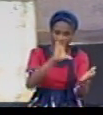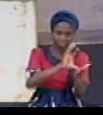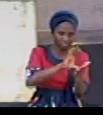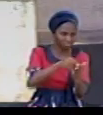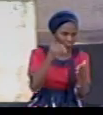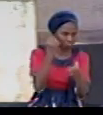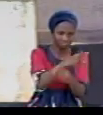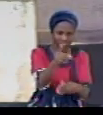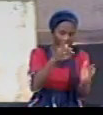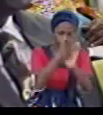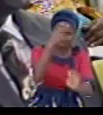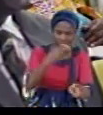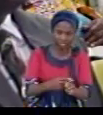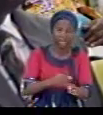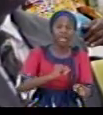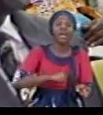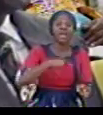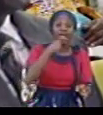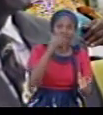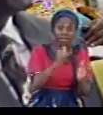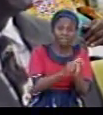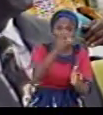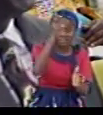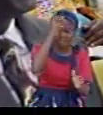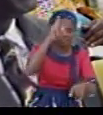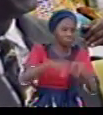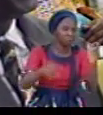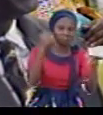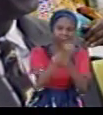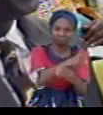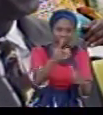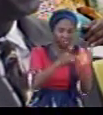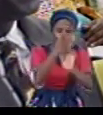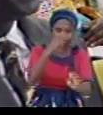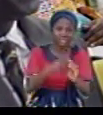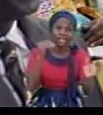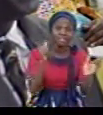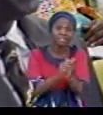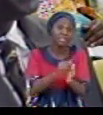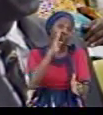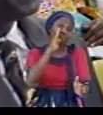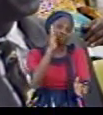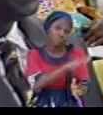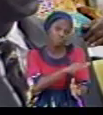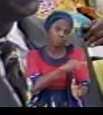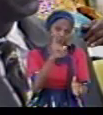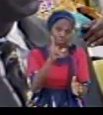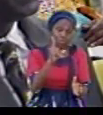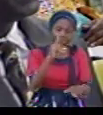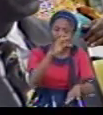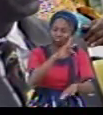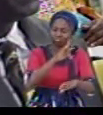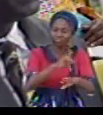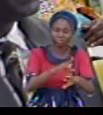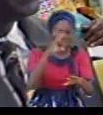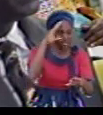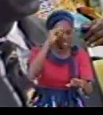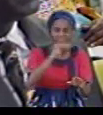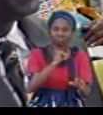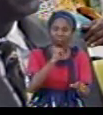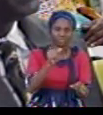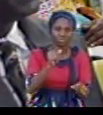I said he cannot catch you. That wicked one touches him not. This